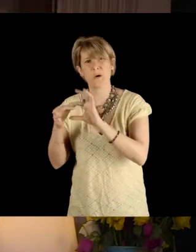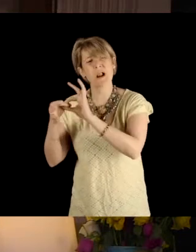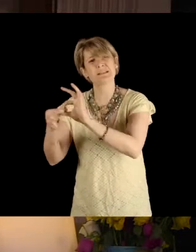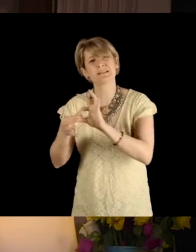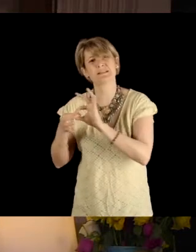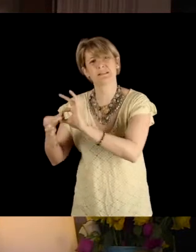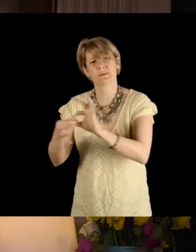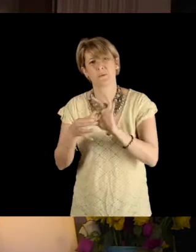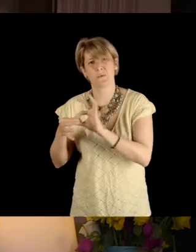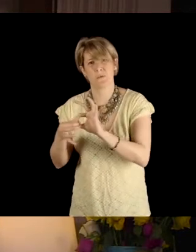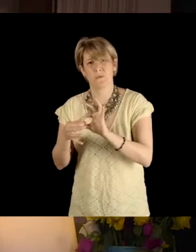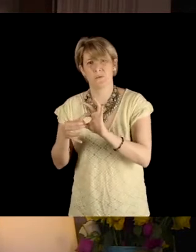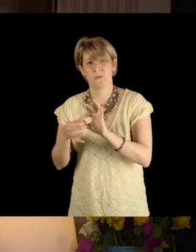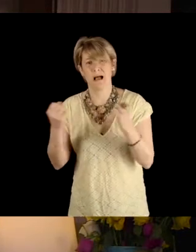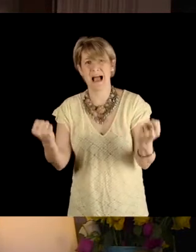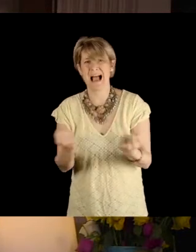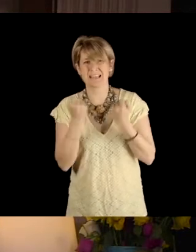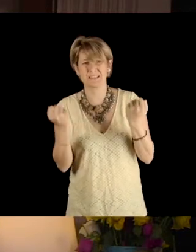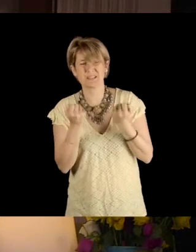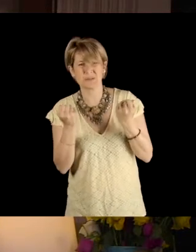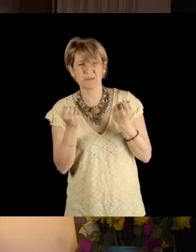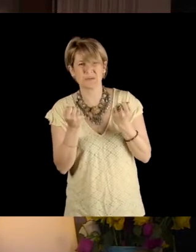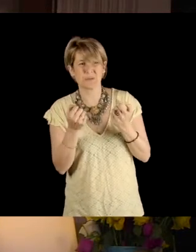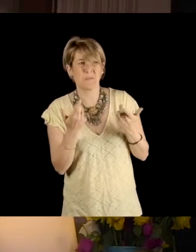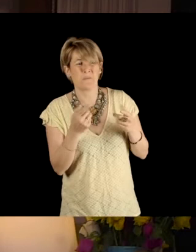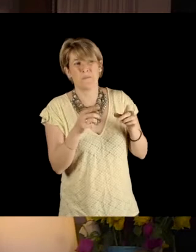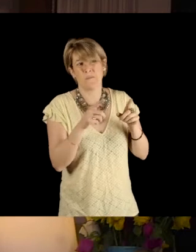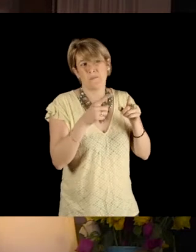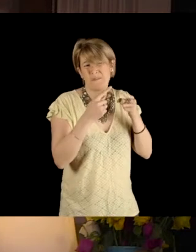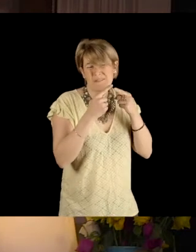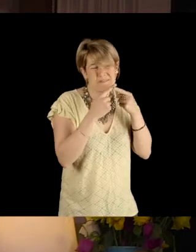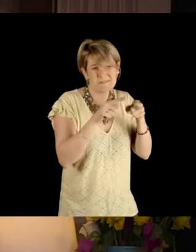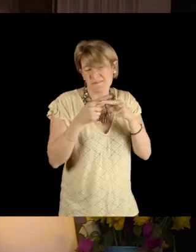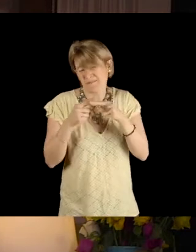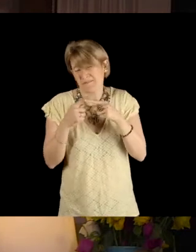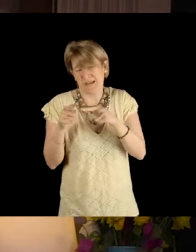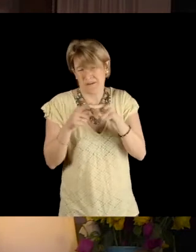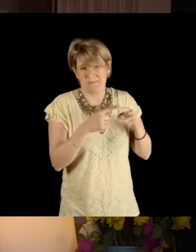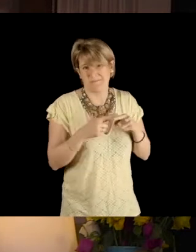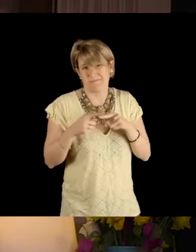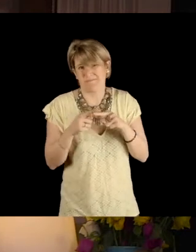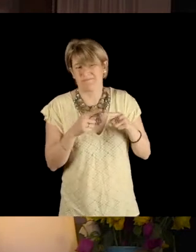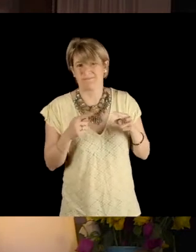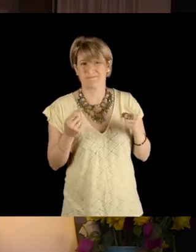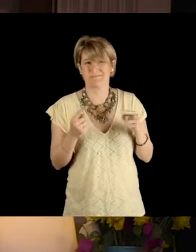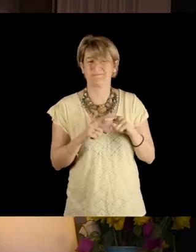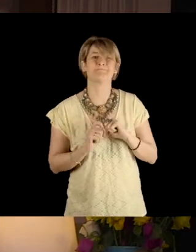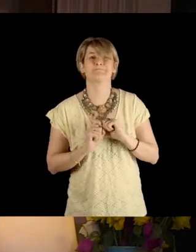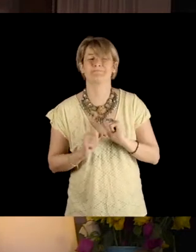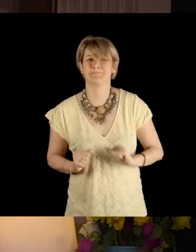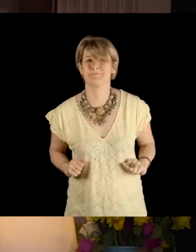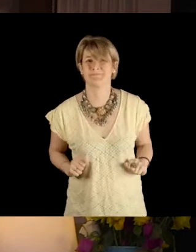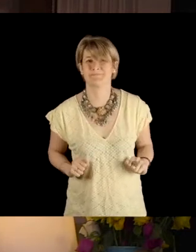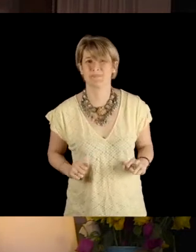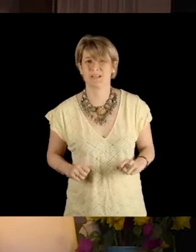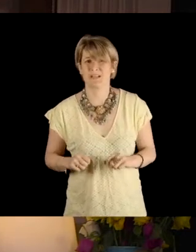opposite. It can be as large as encompassing the whole universe or nothing at all. It